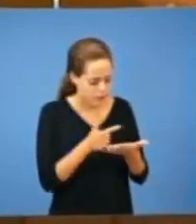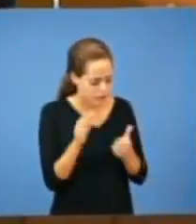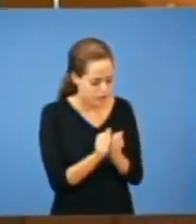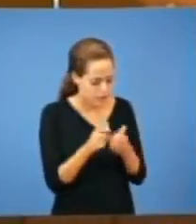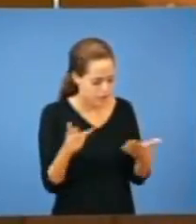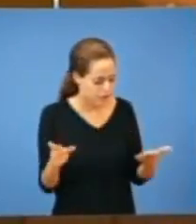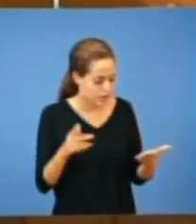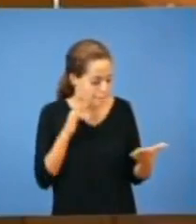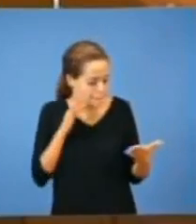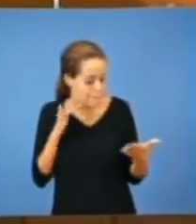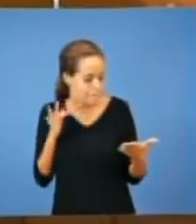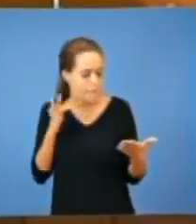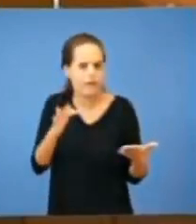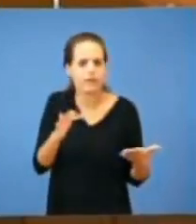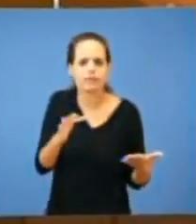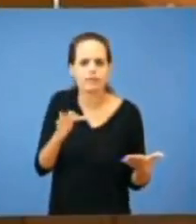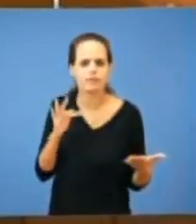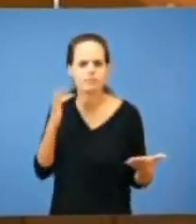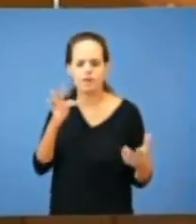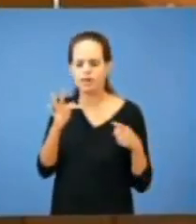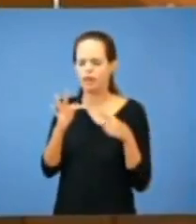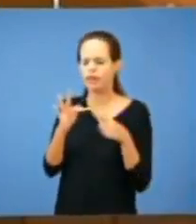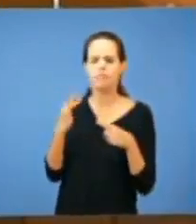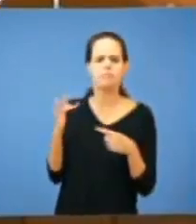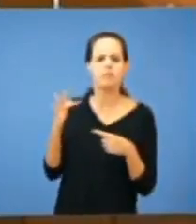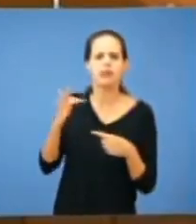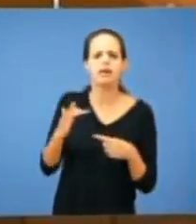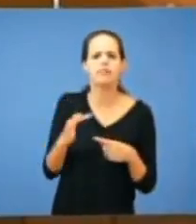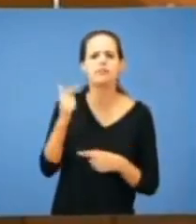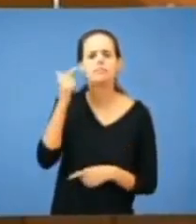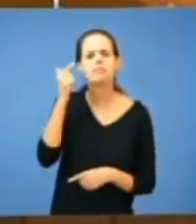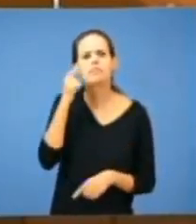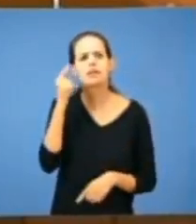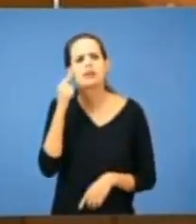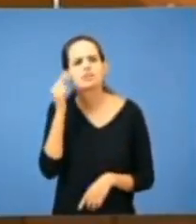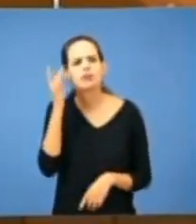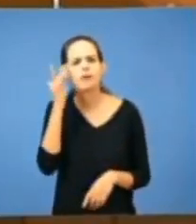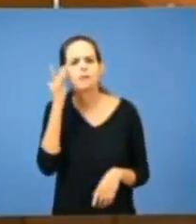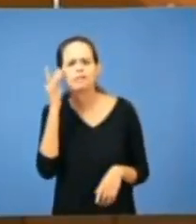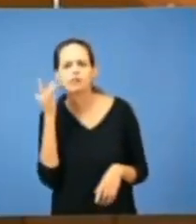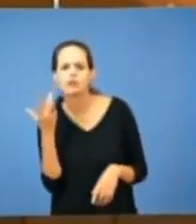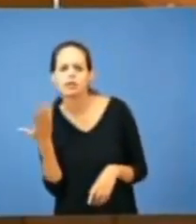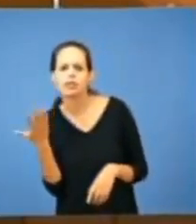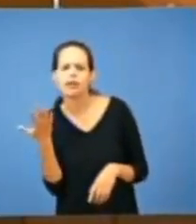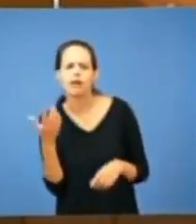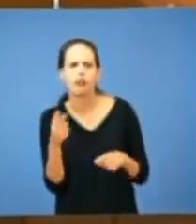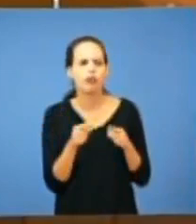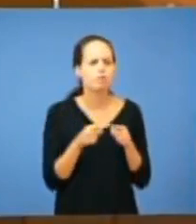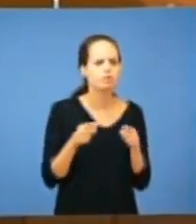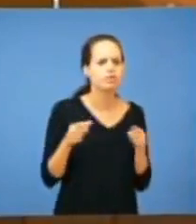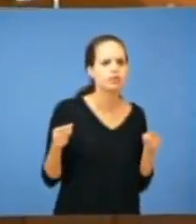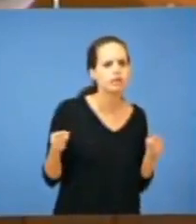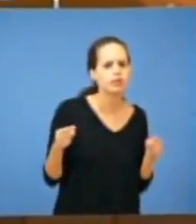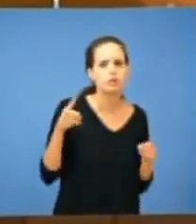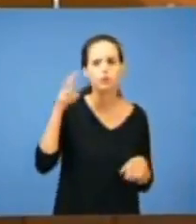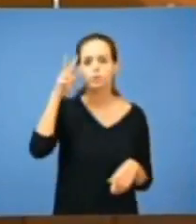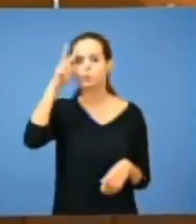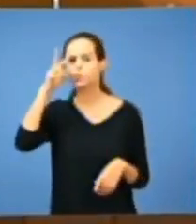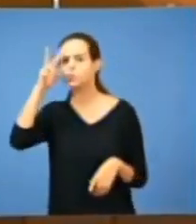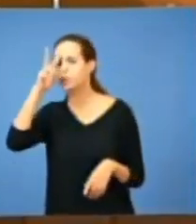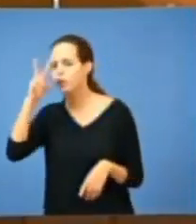things that are about to happen. They don't know about the time called near. They think that time called near is about